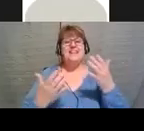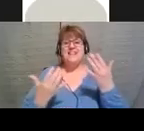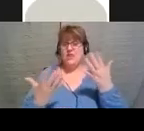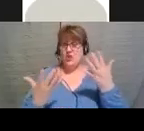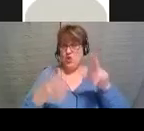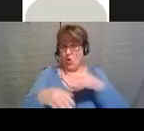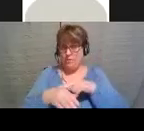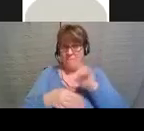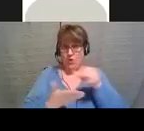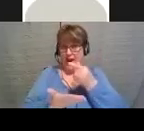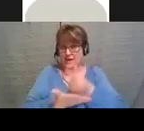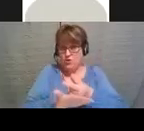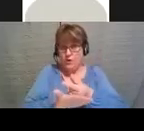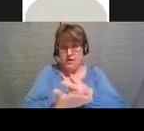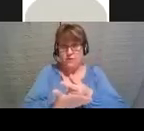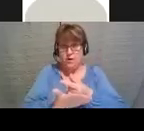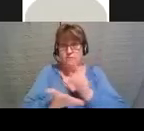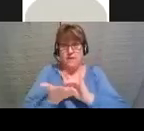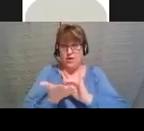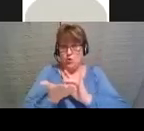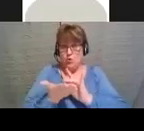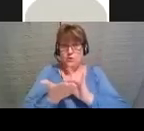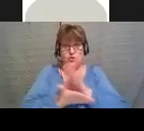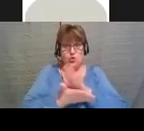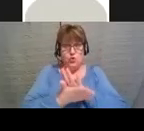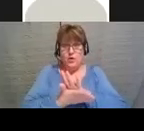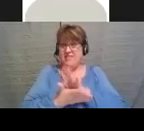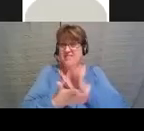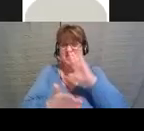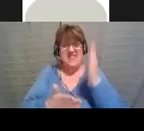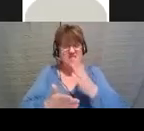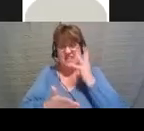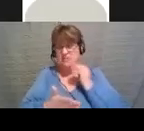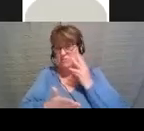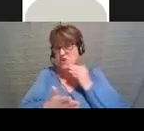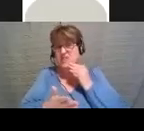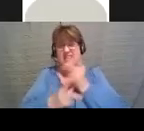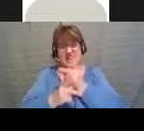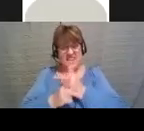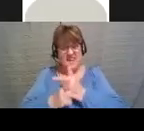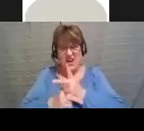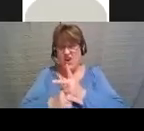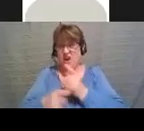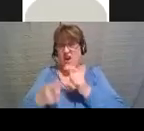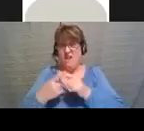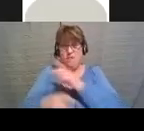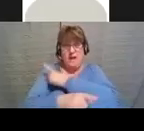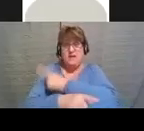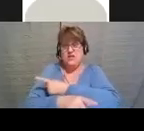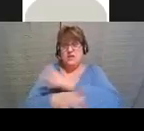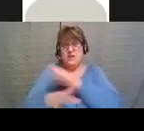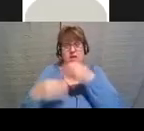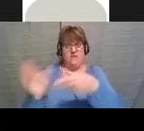usually never having actually written orders or cared for a patient themselves, and they're given the title doctor, and there's no